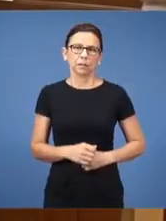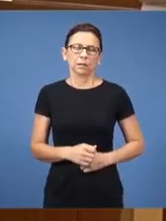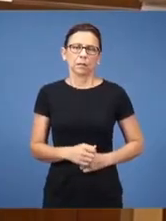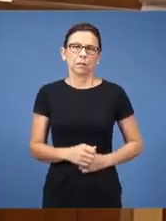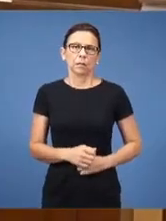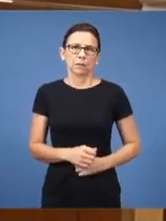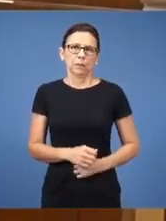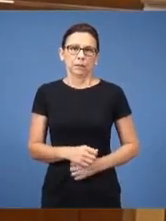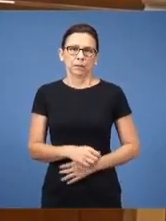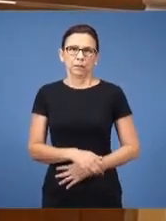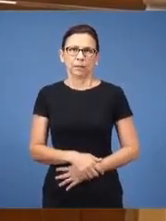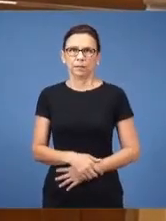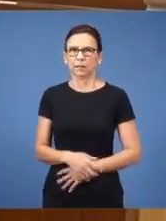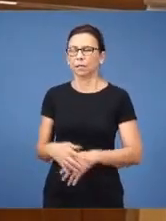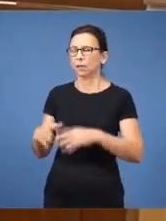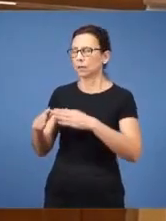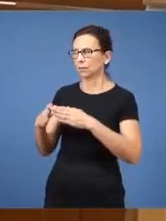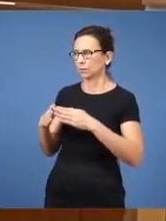I went